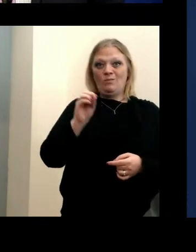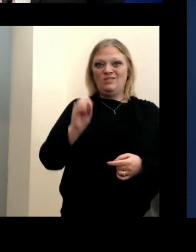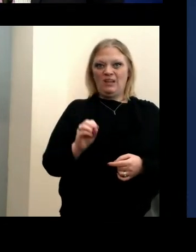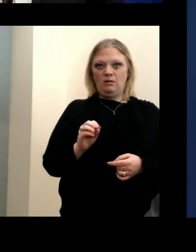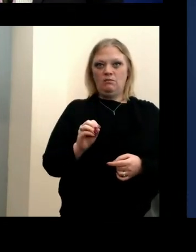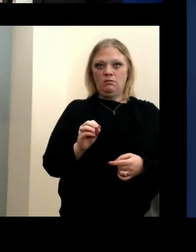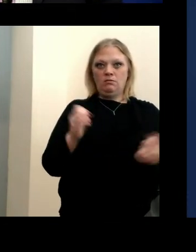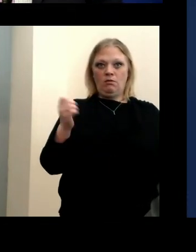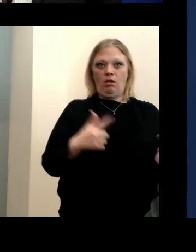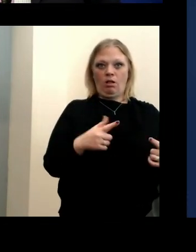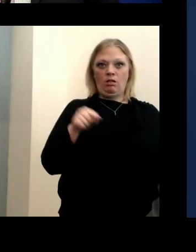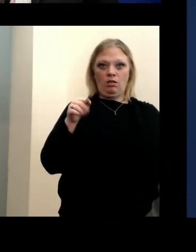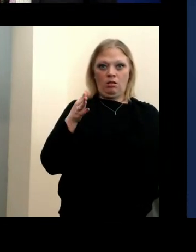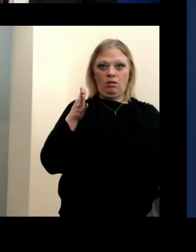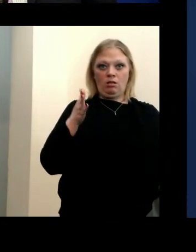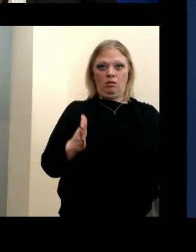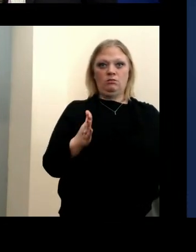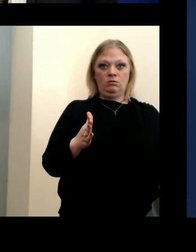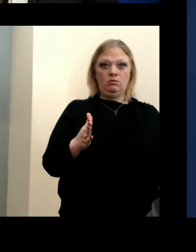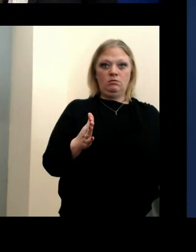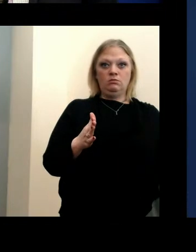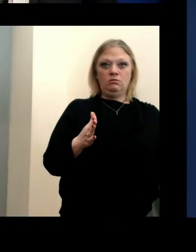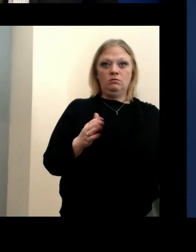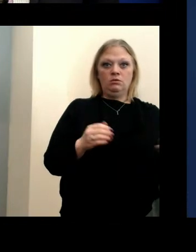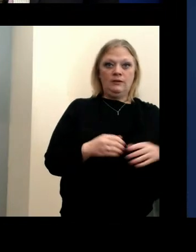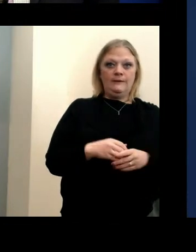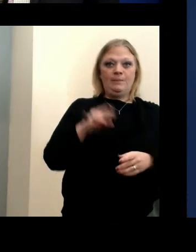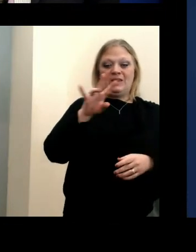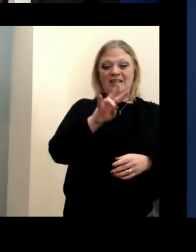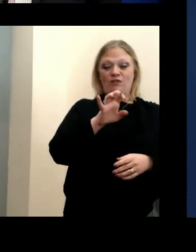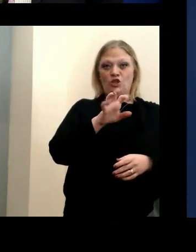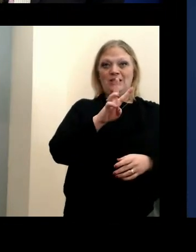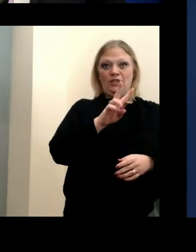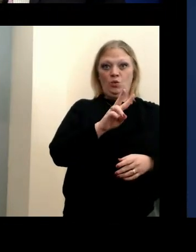762 people have died during that period. In the 6 months before,